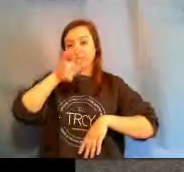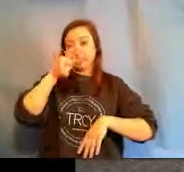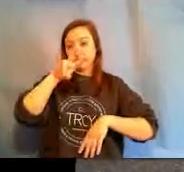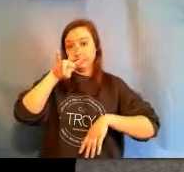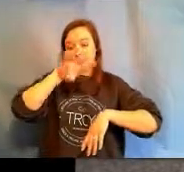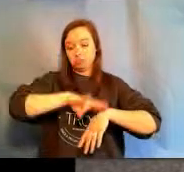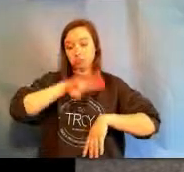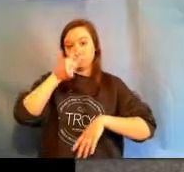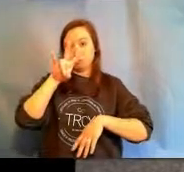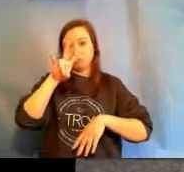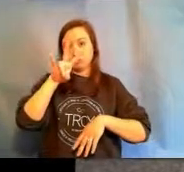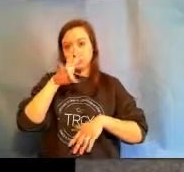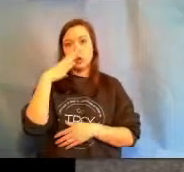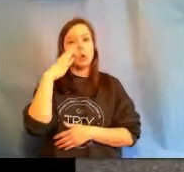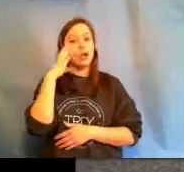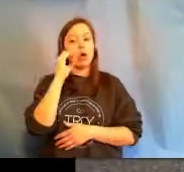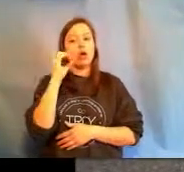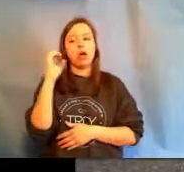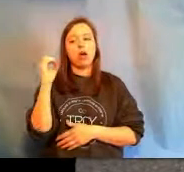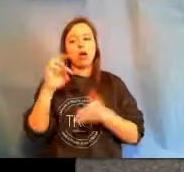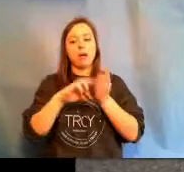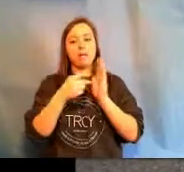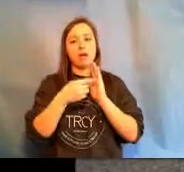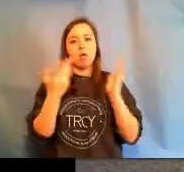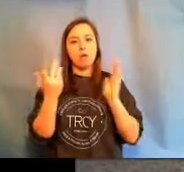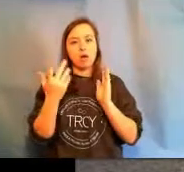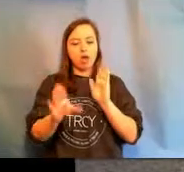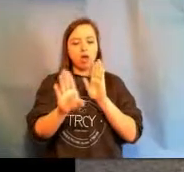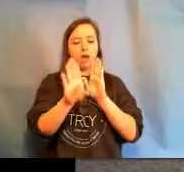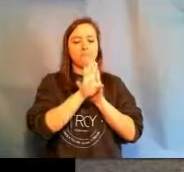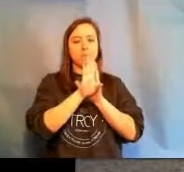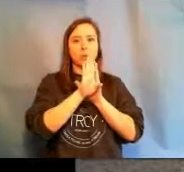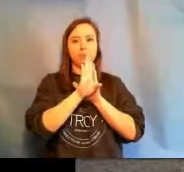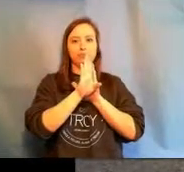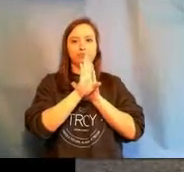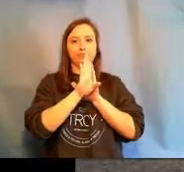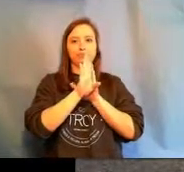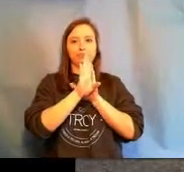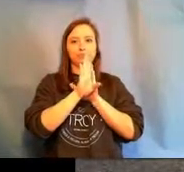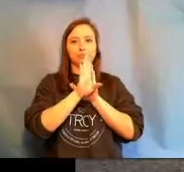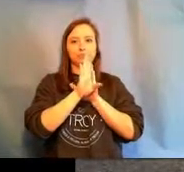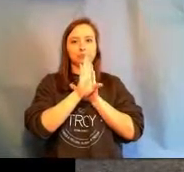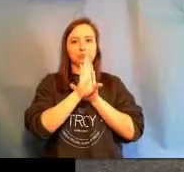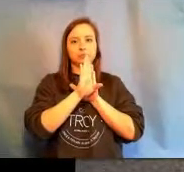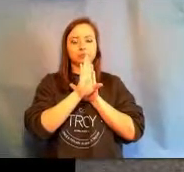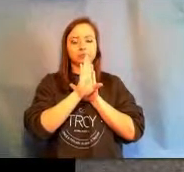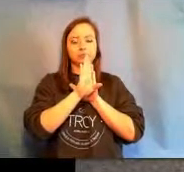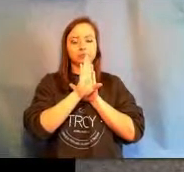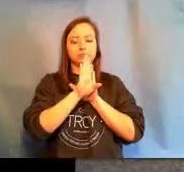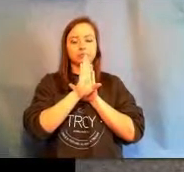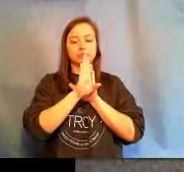o'clock. We know when it's o'clock, our minutes start over. So he's going to be straight up on the